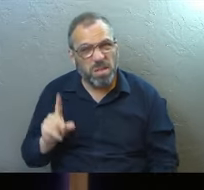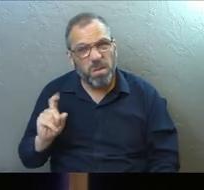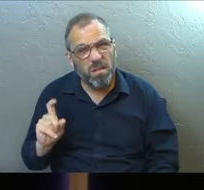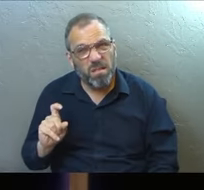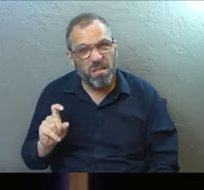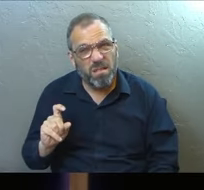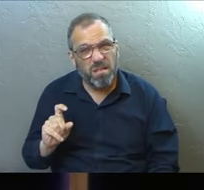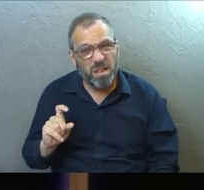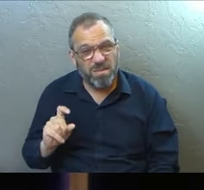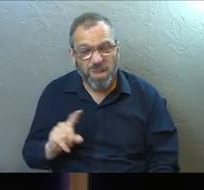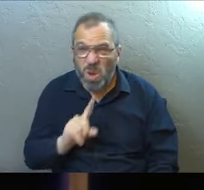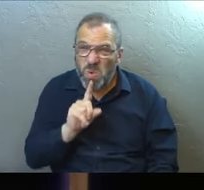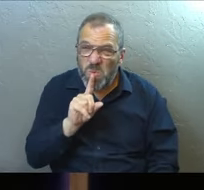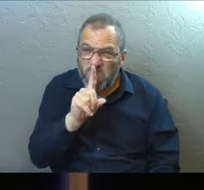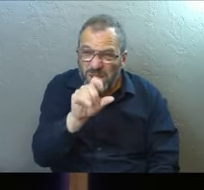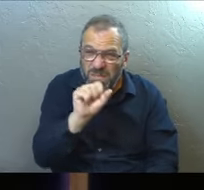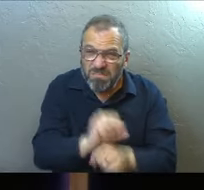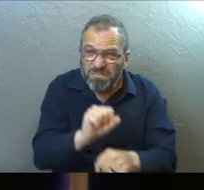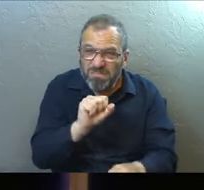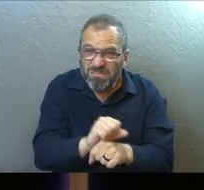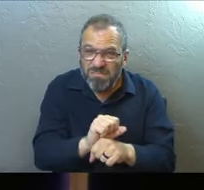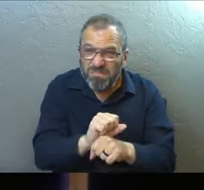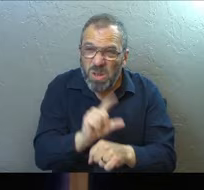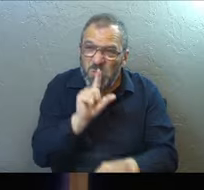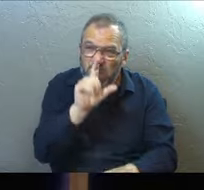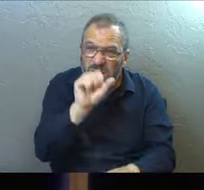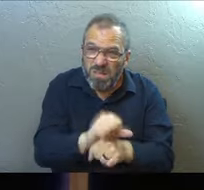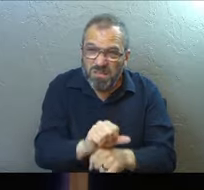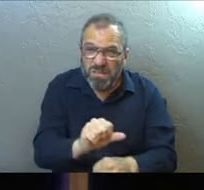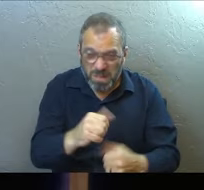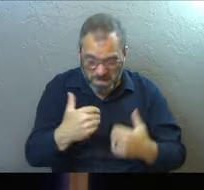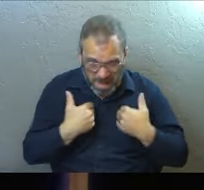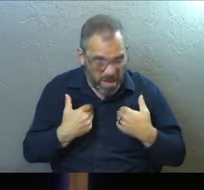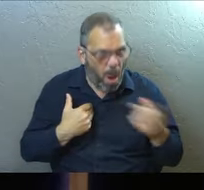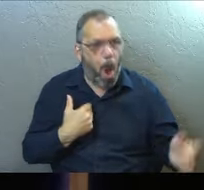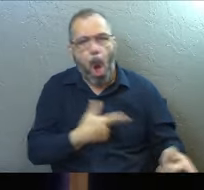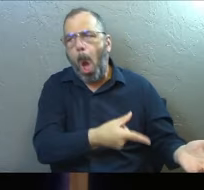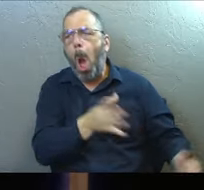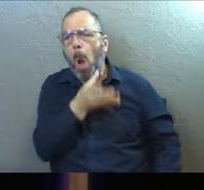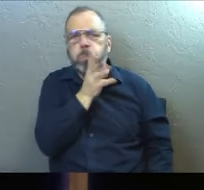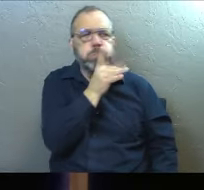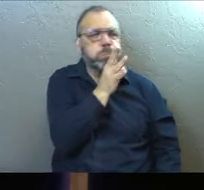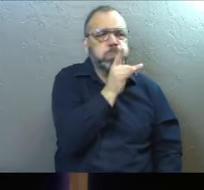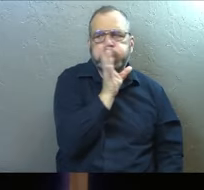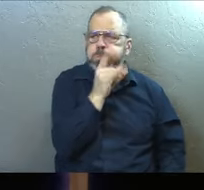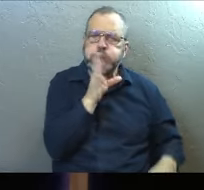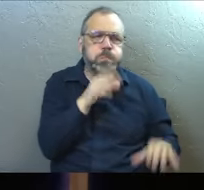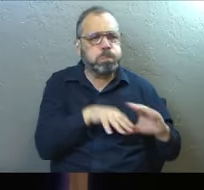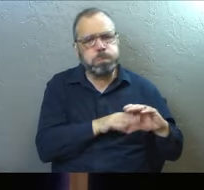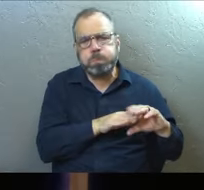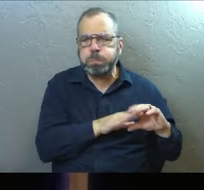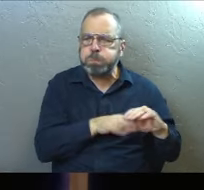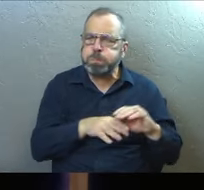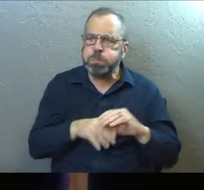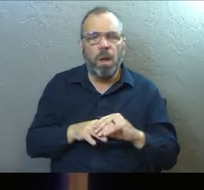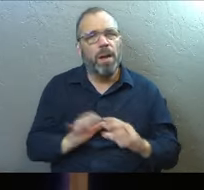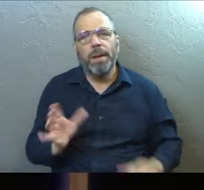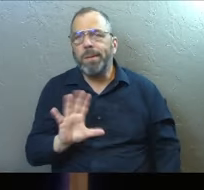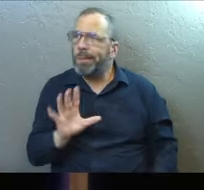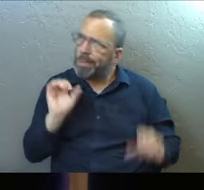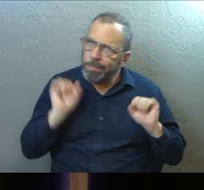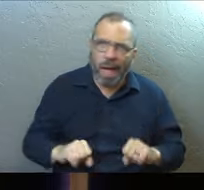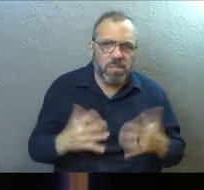possible? Is that real? Can that be something that I can actually have? Are people just talking? But what is that relationship, and is